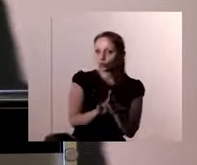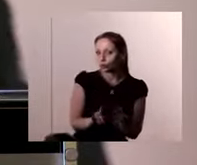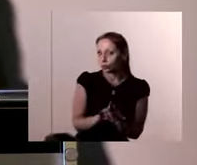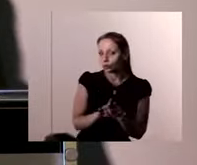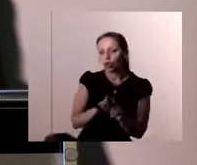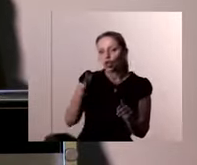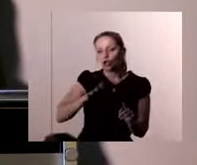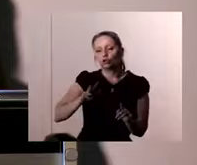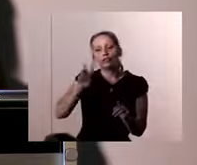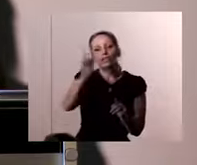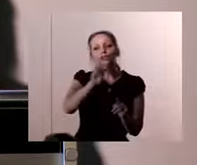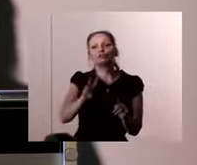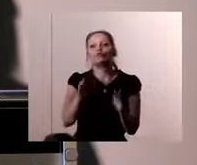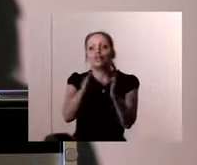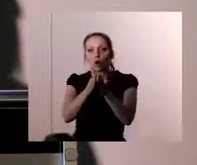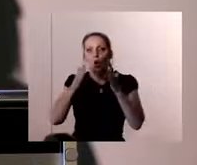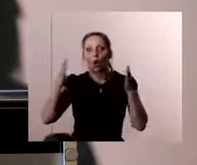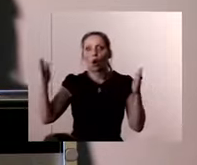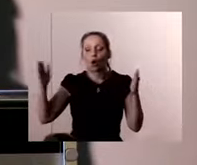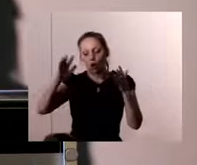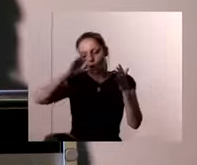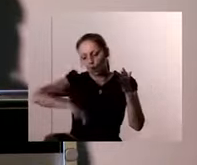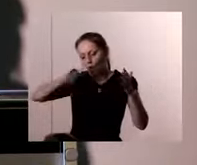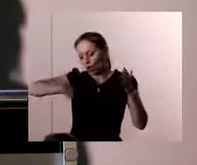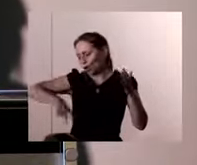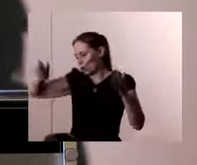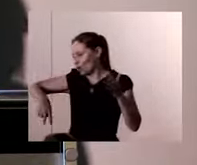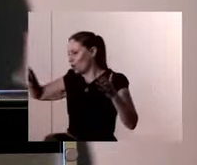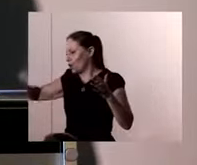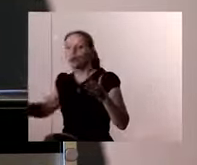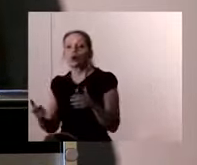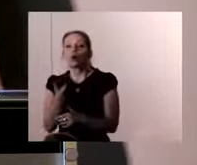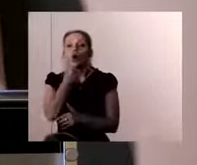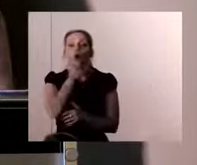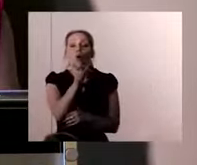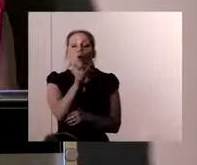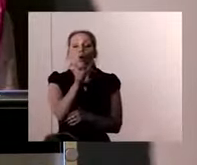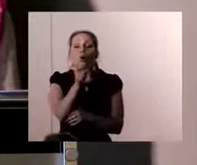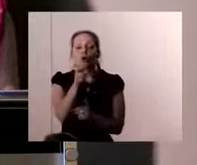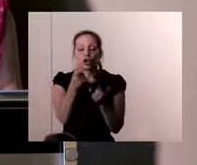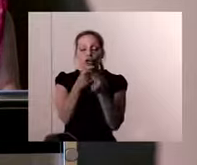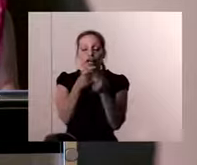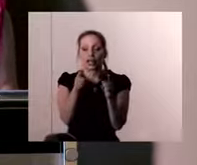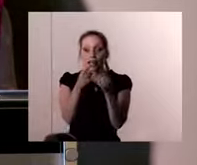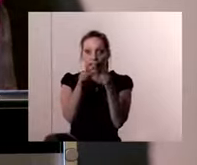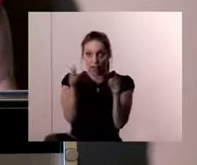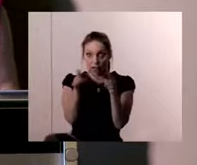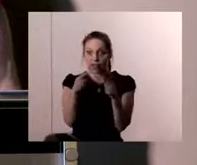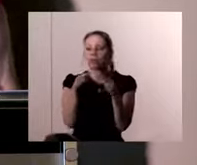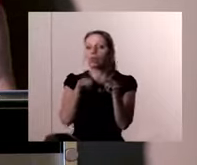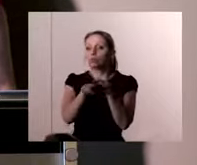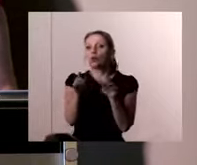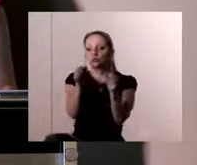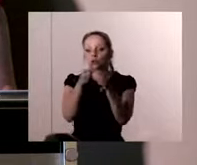You need to read long, because over the last few years, the word length in most newspaper and magazine articles has